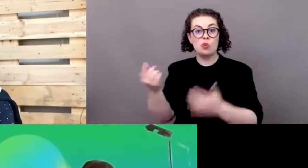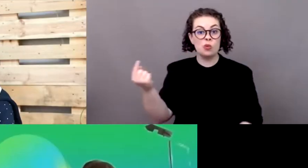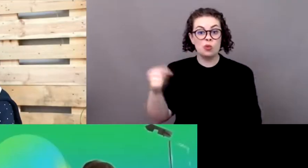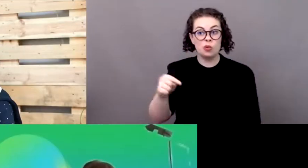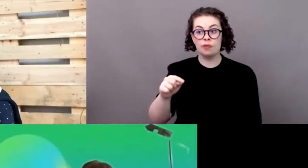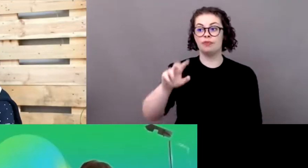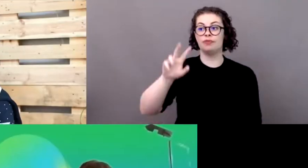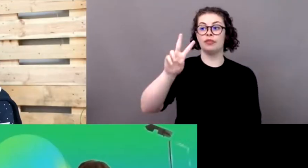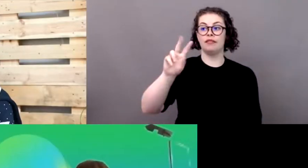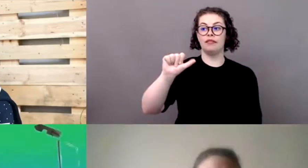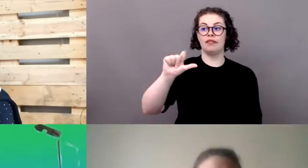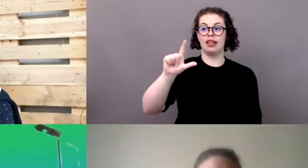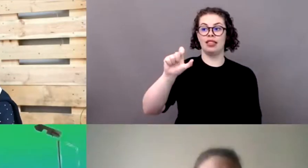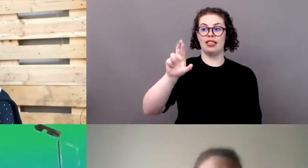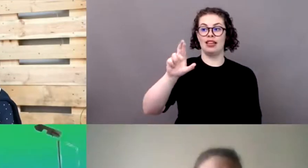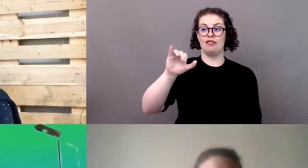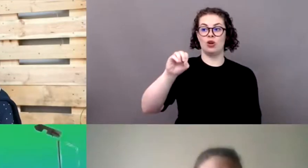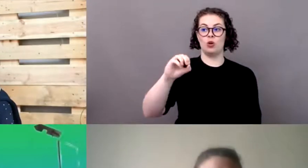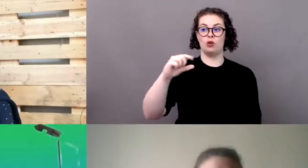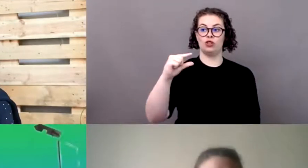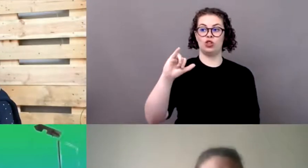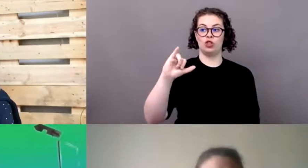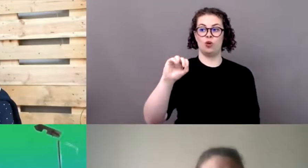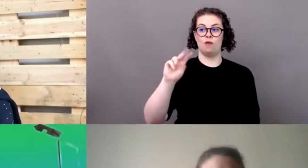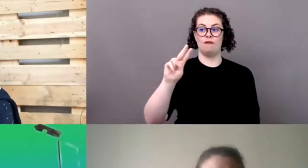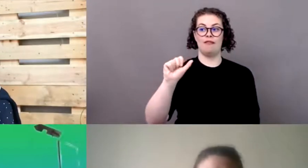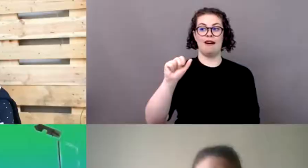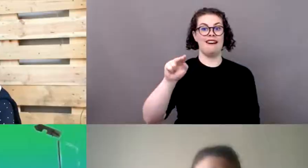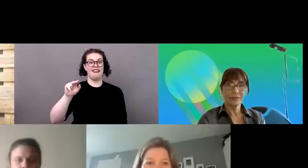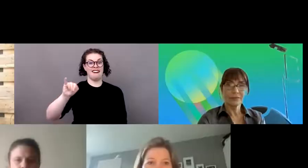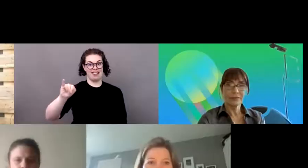Valerio Giovannini, public affairs specialist at the UEFA.